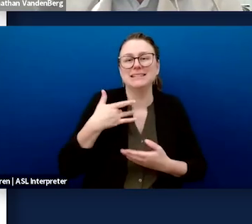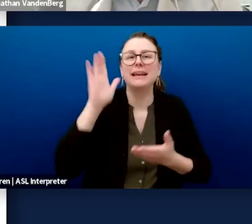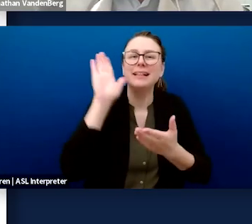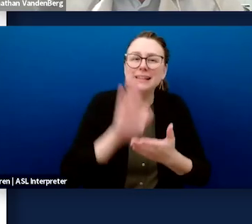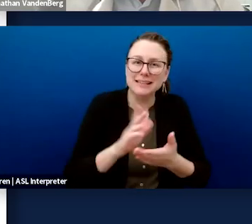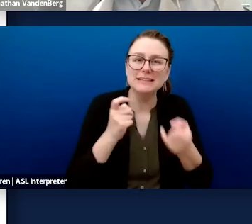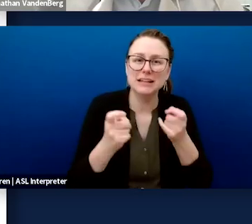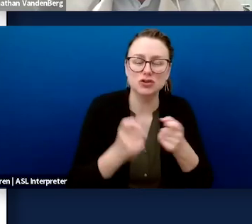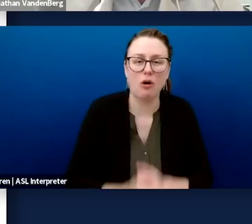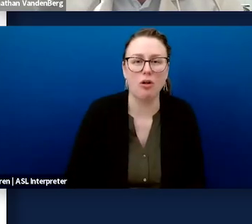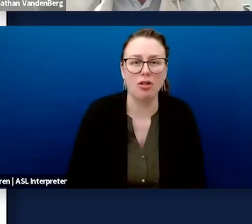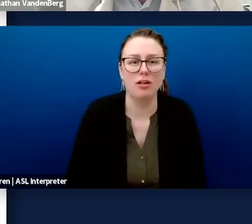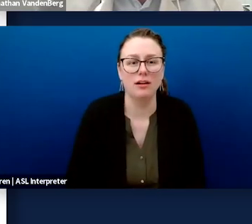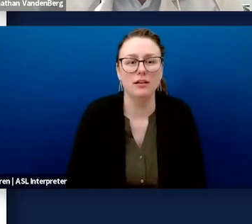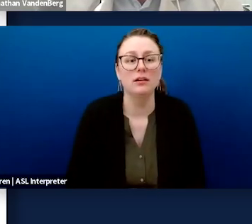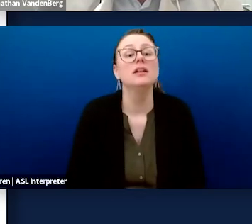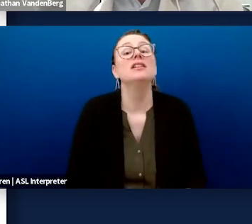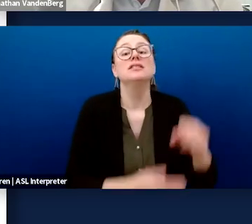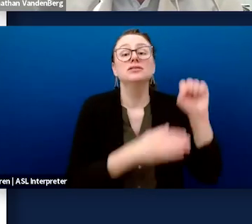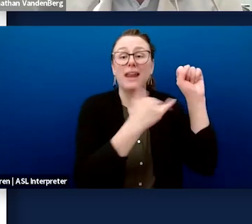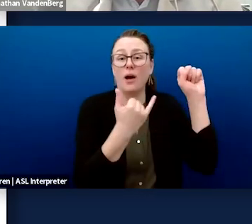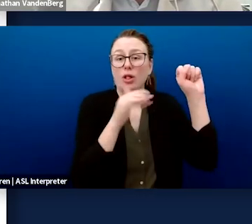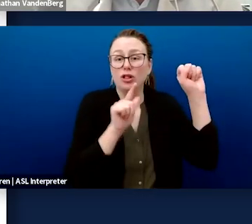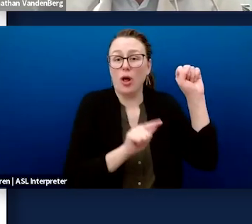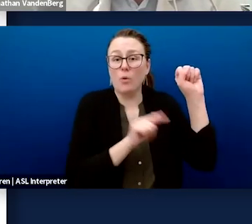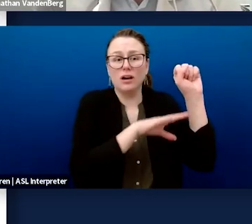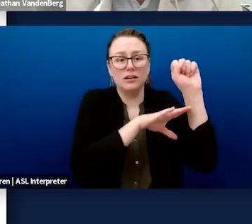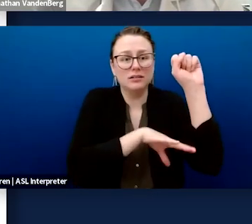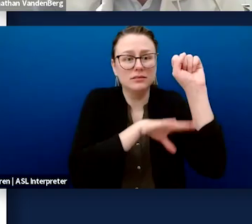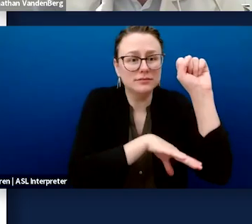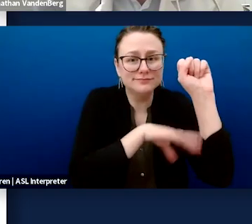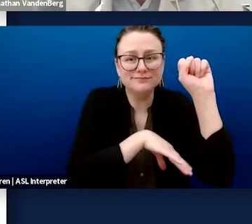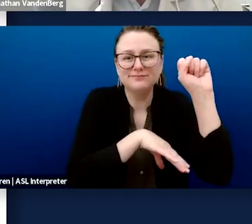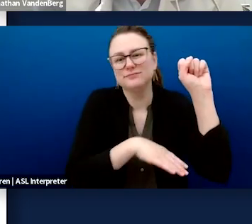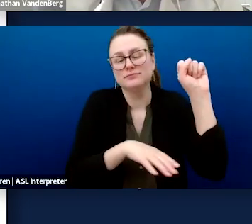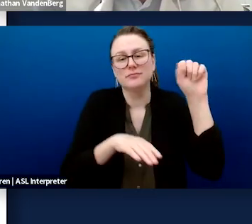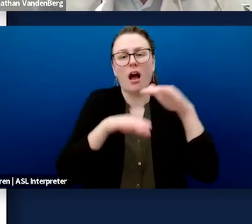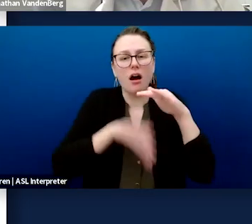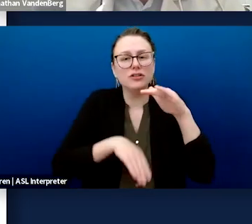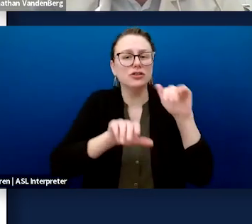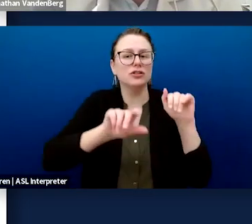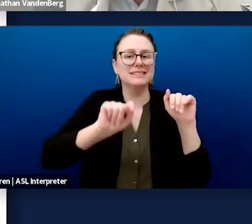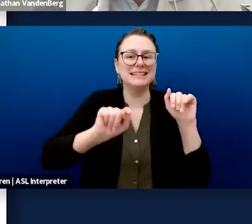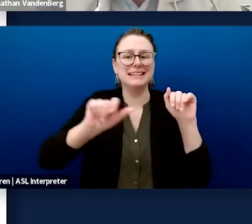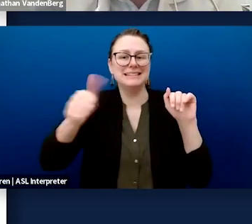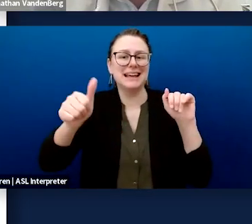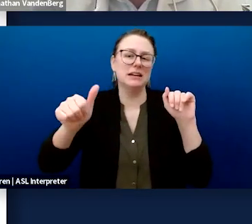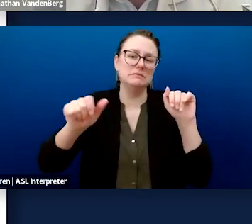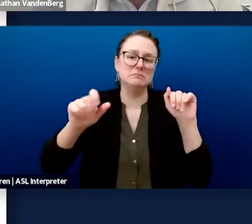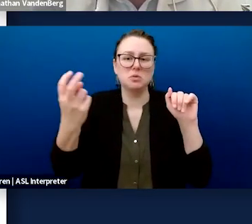And so for lower level injuries, like below the T10 to T12 level, they will